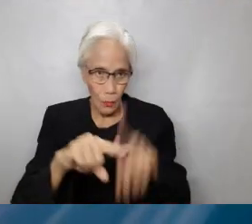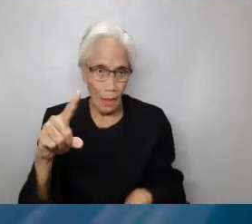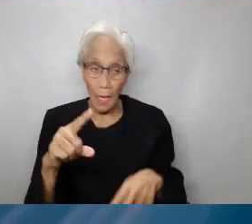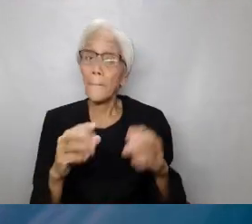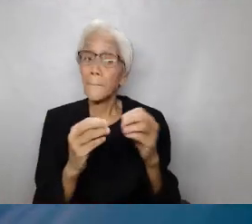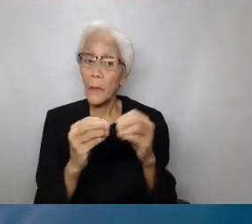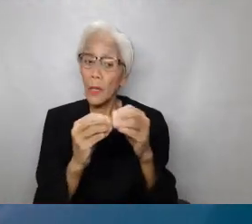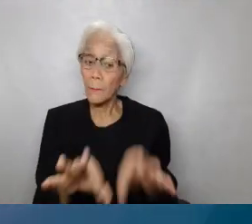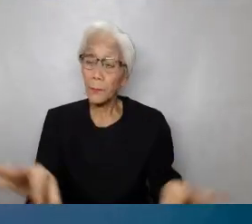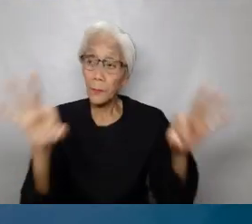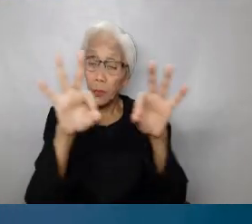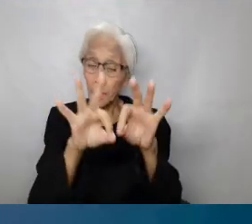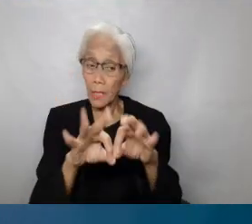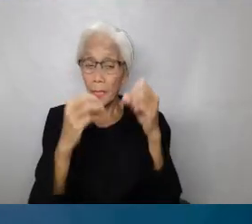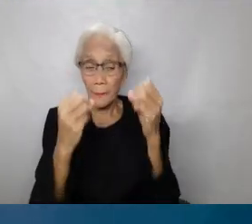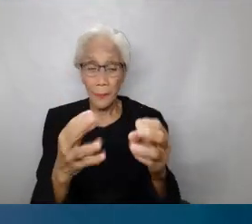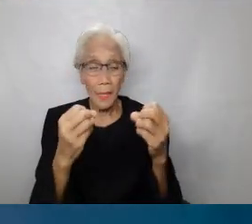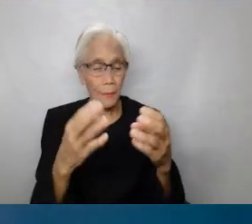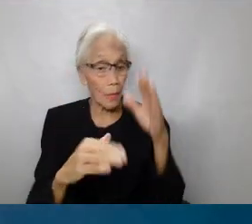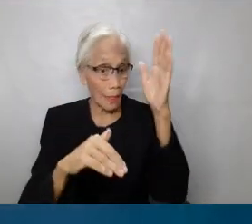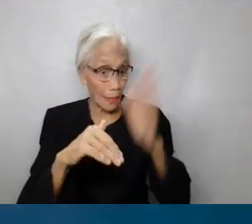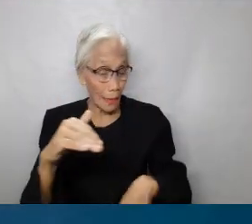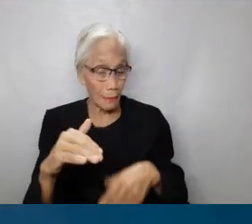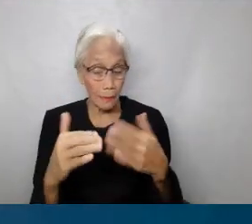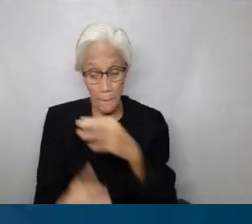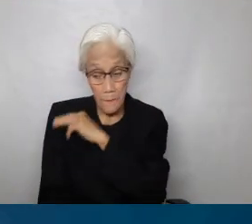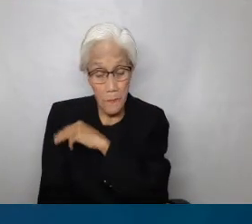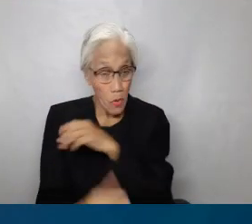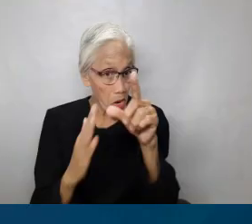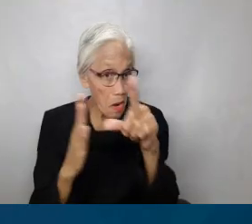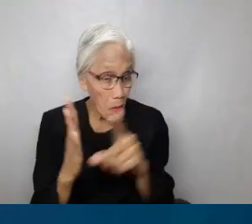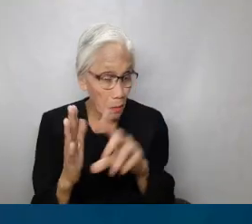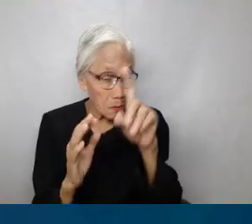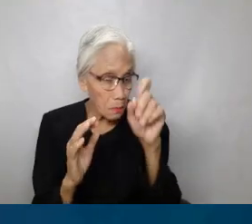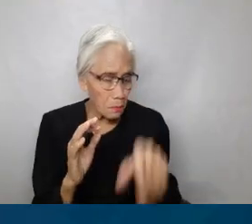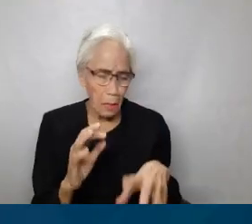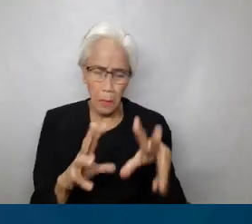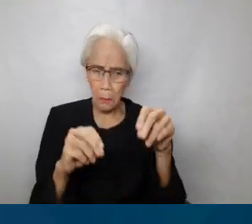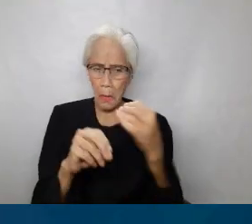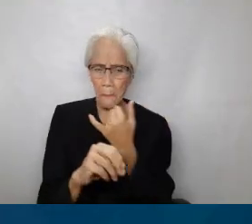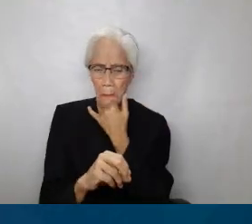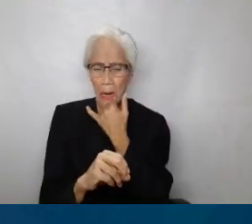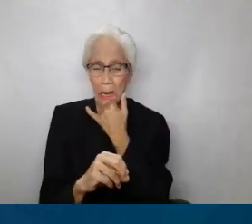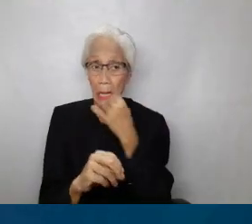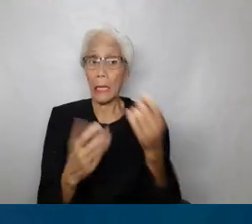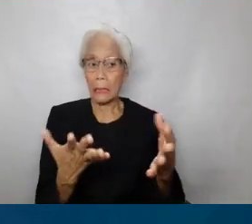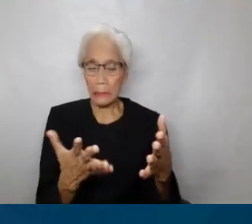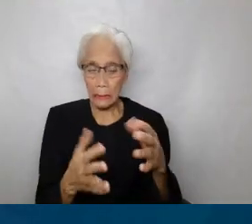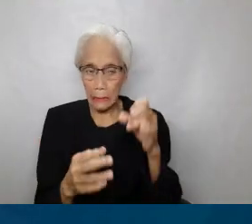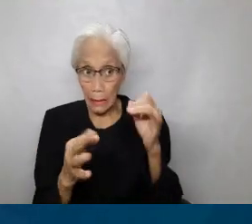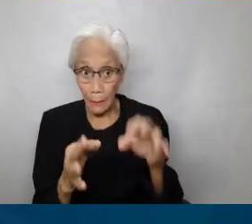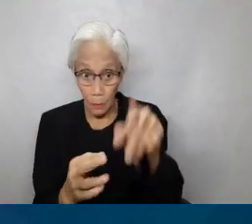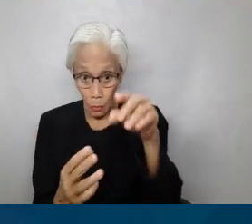yan. Mas mahalaga ang nakakararami kaysa sa absolute moral laws? Mali. Patay tayong lahat dyan pag